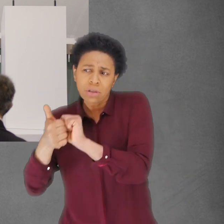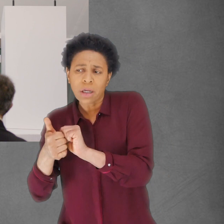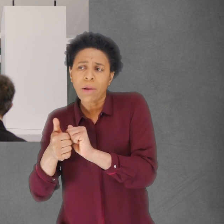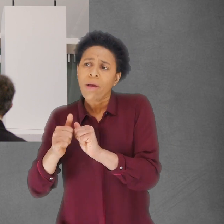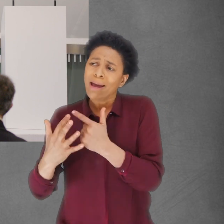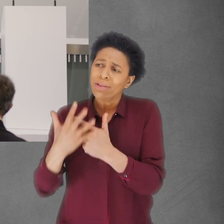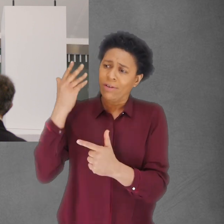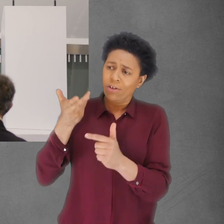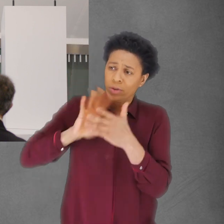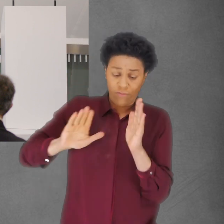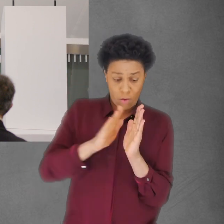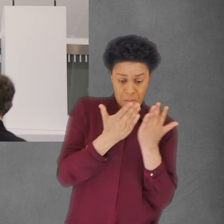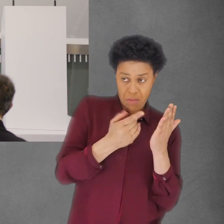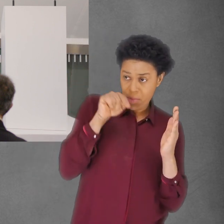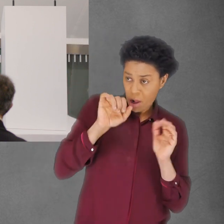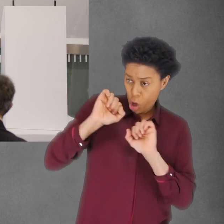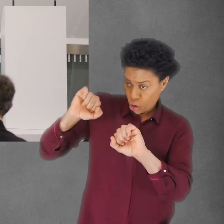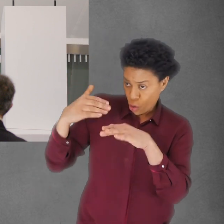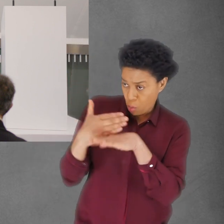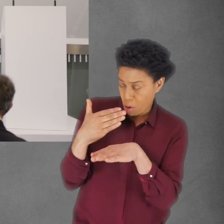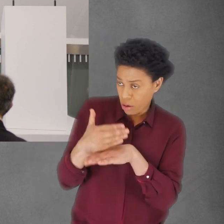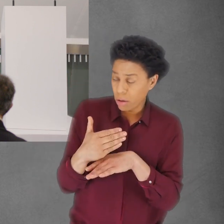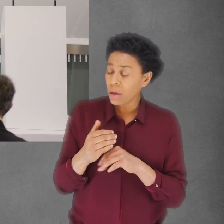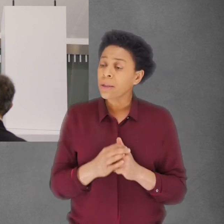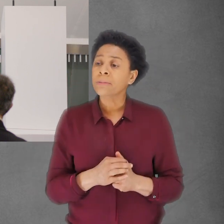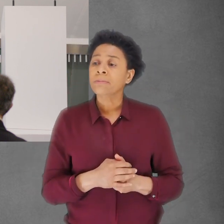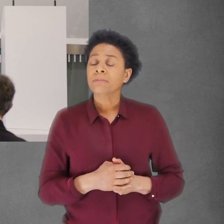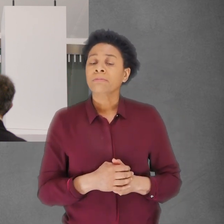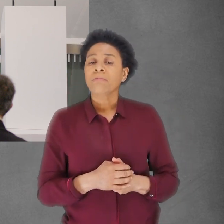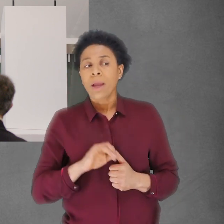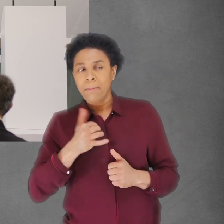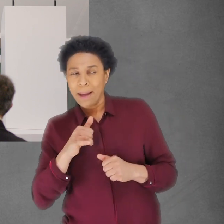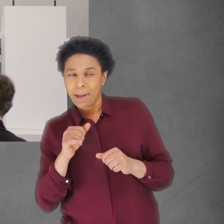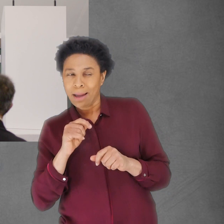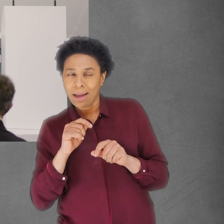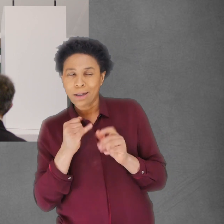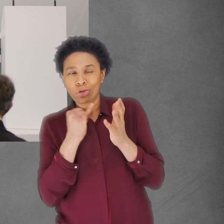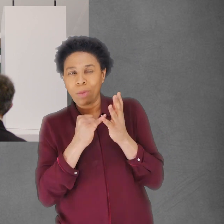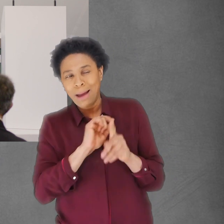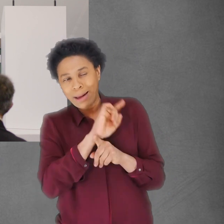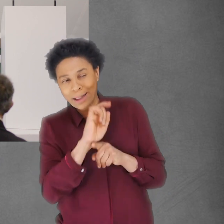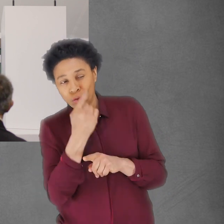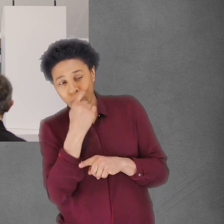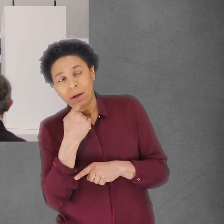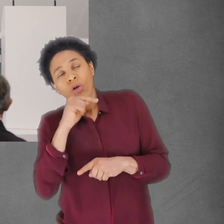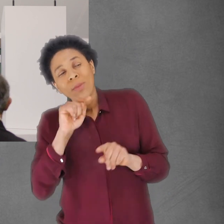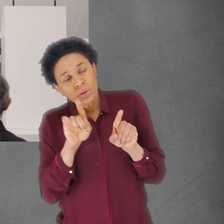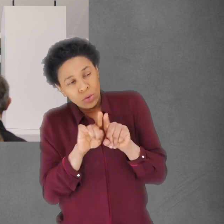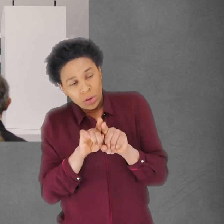and influence that Christina's work has on your practice, and then you, Sumayya, maybe can build up